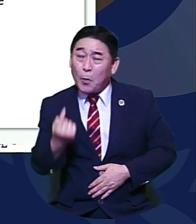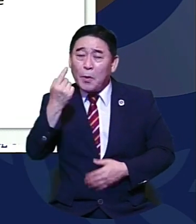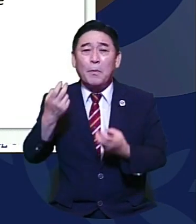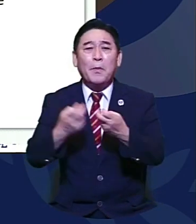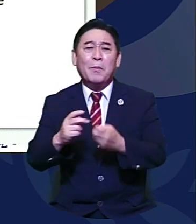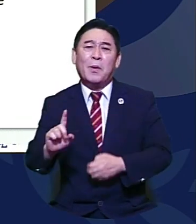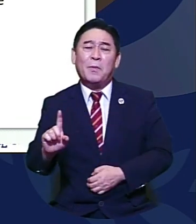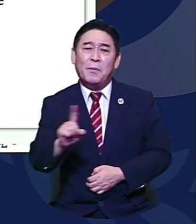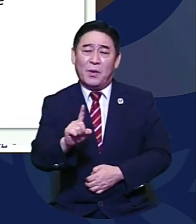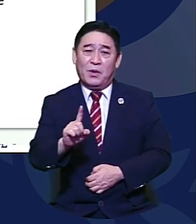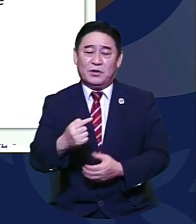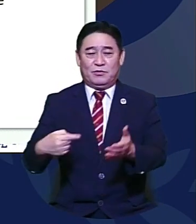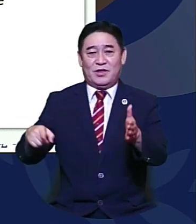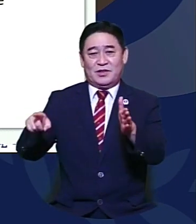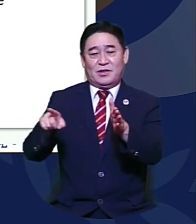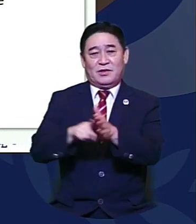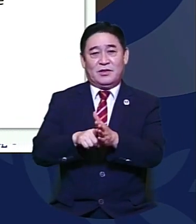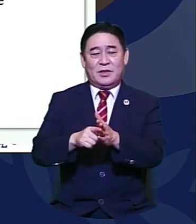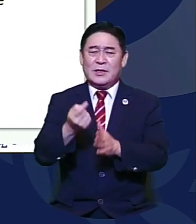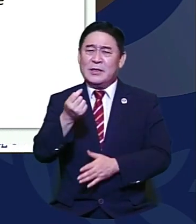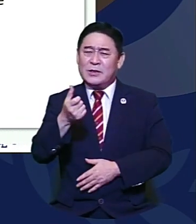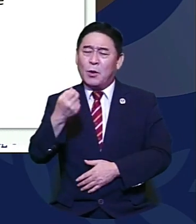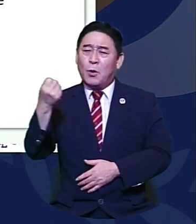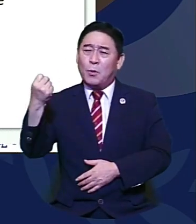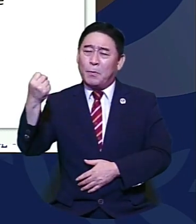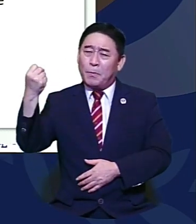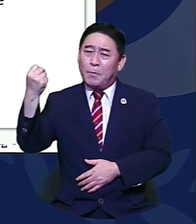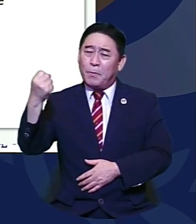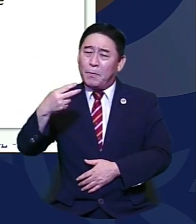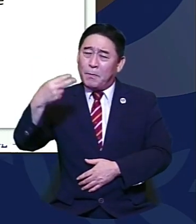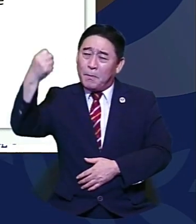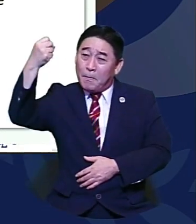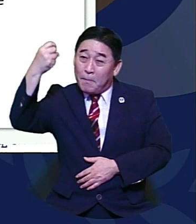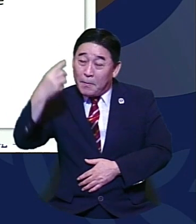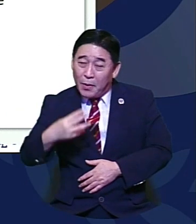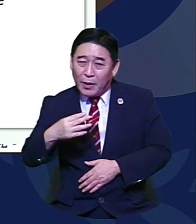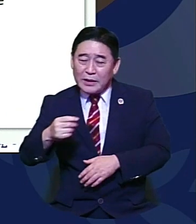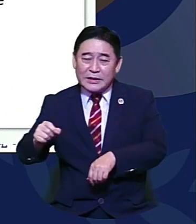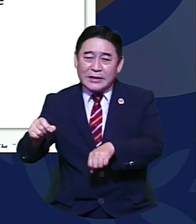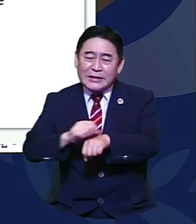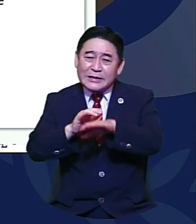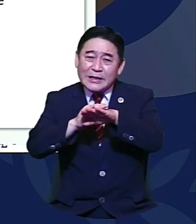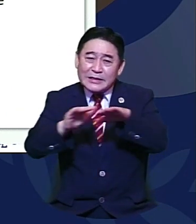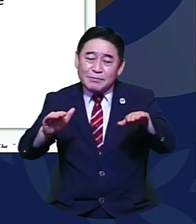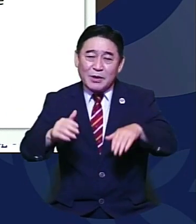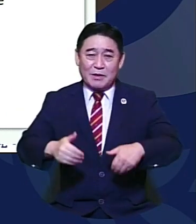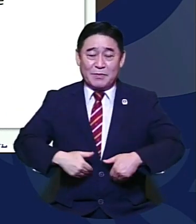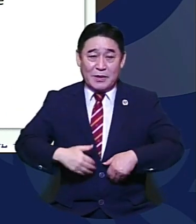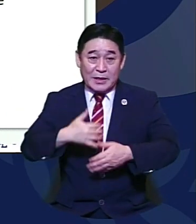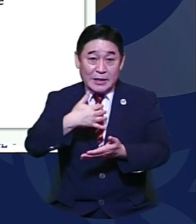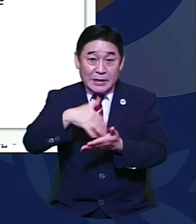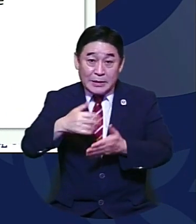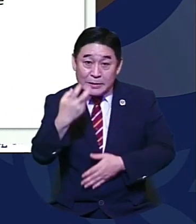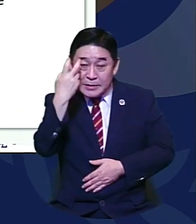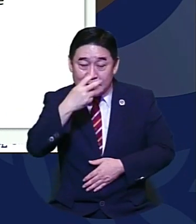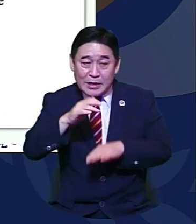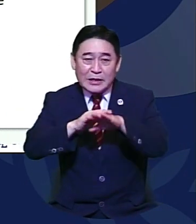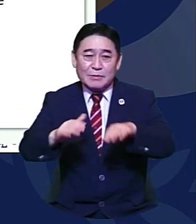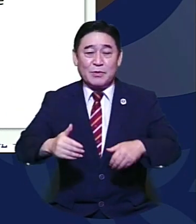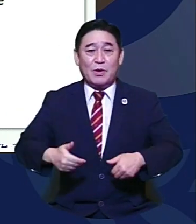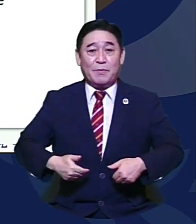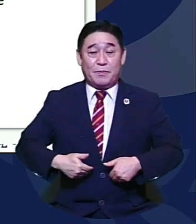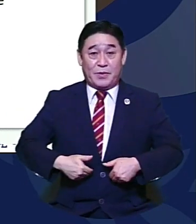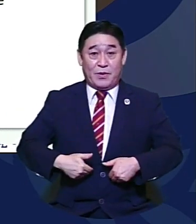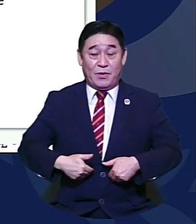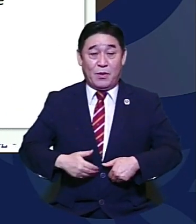least certain types of measurement. So why we have to talk about measurement? And OECD DAG and also COICA,